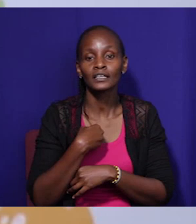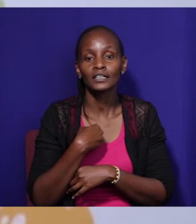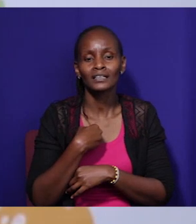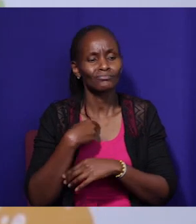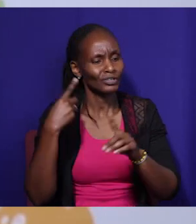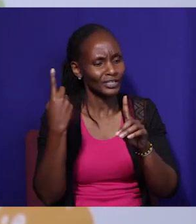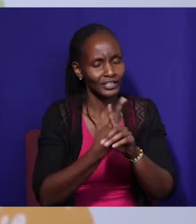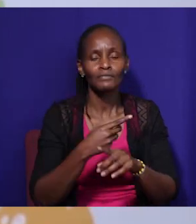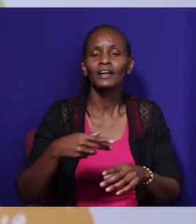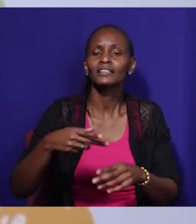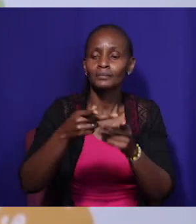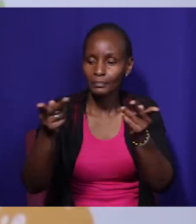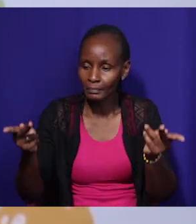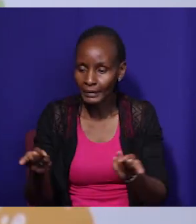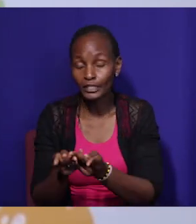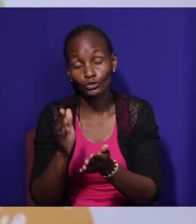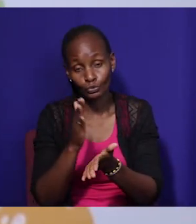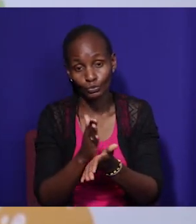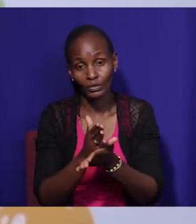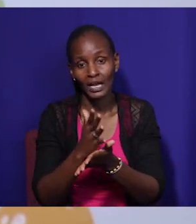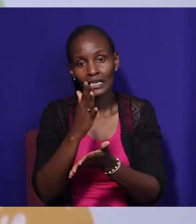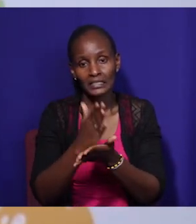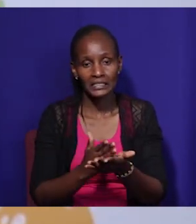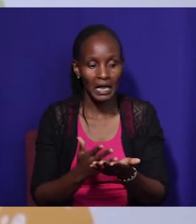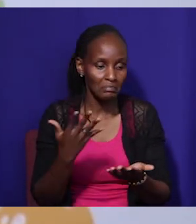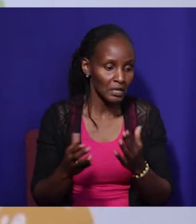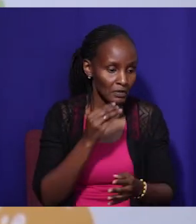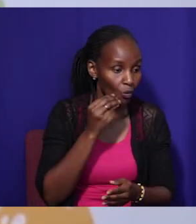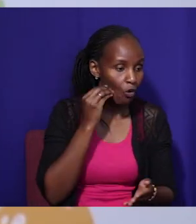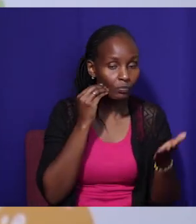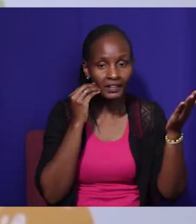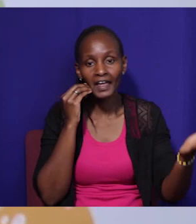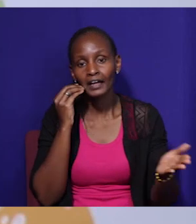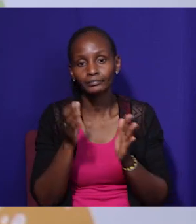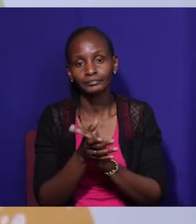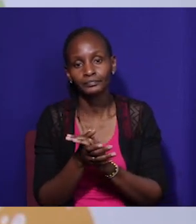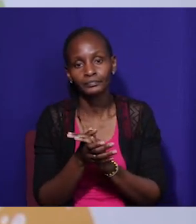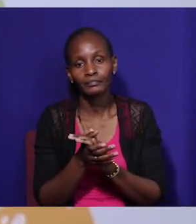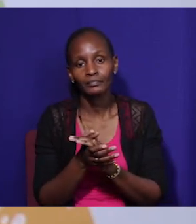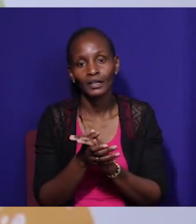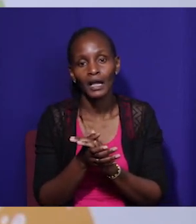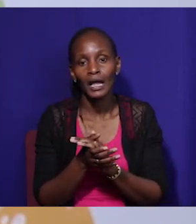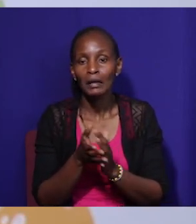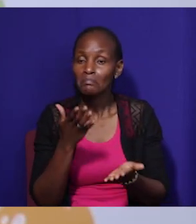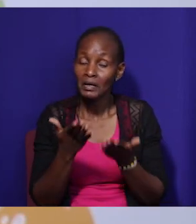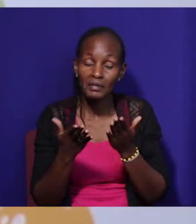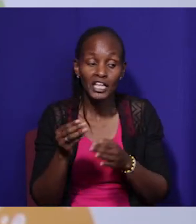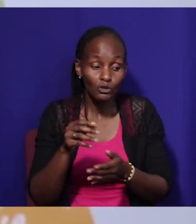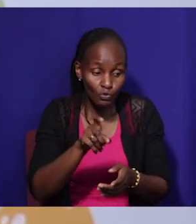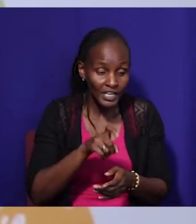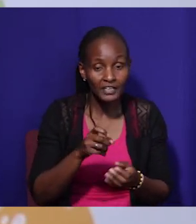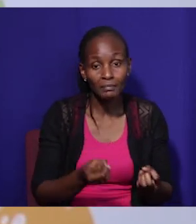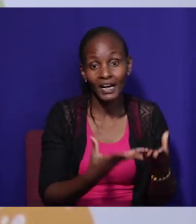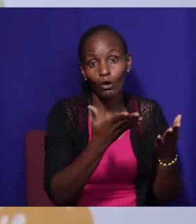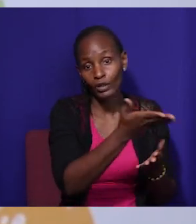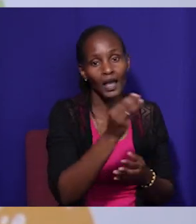in different places. Some of us are at home, and that's where we need the miracle.